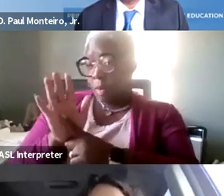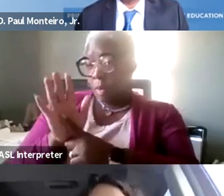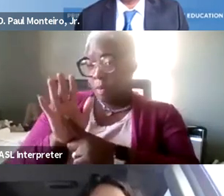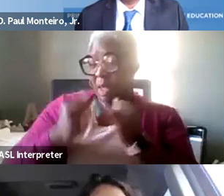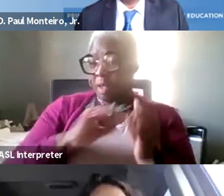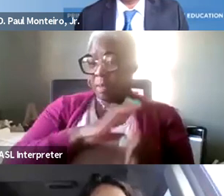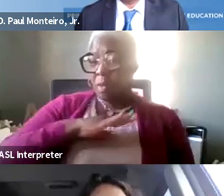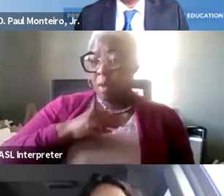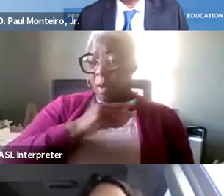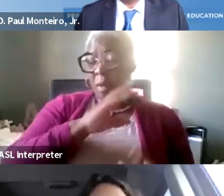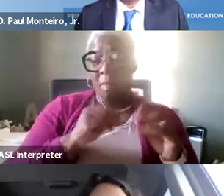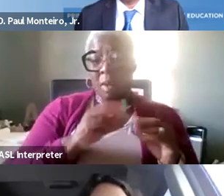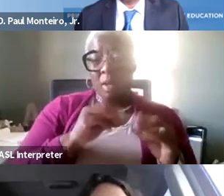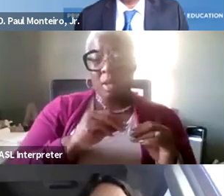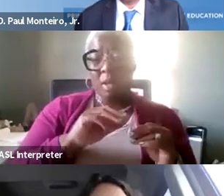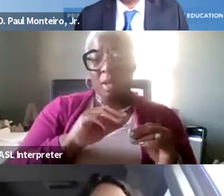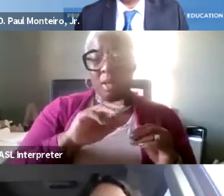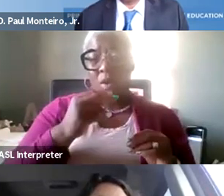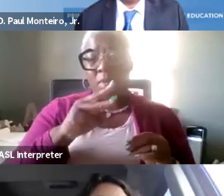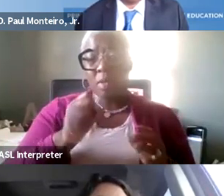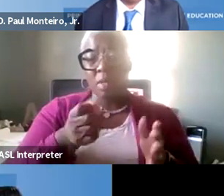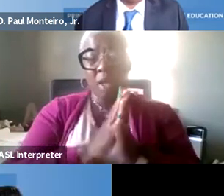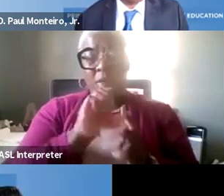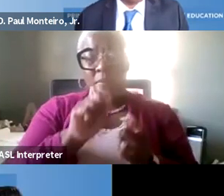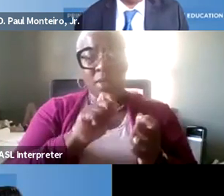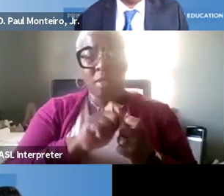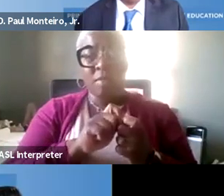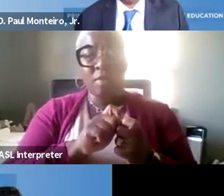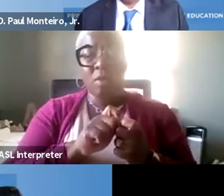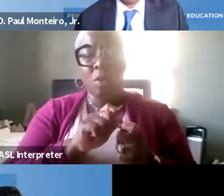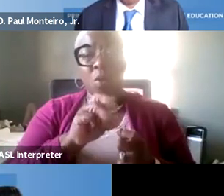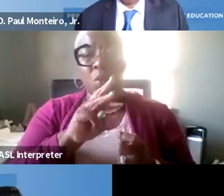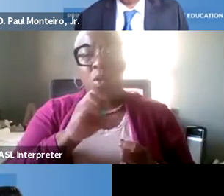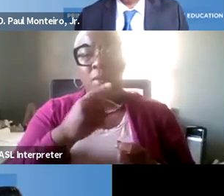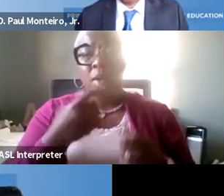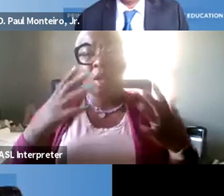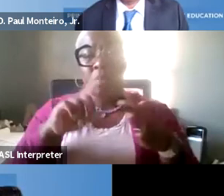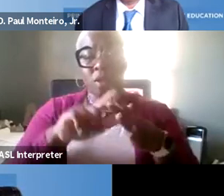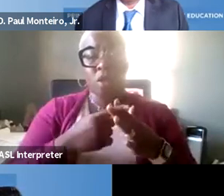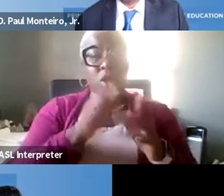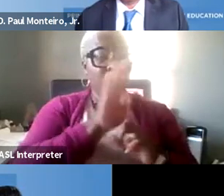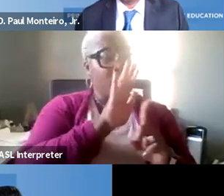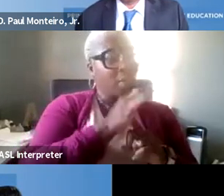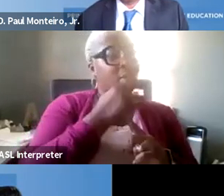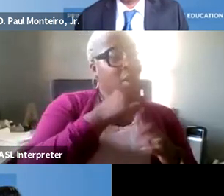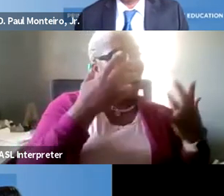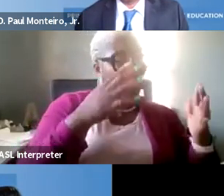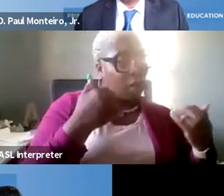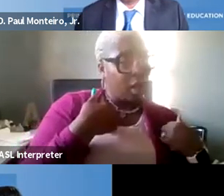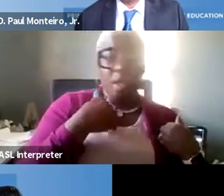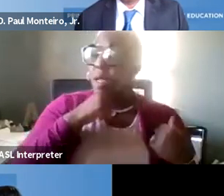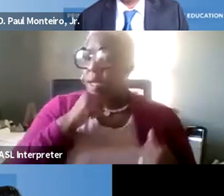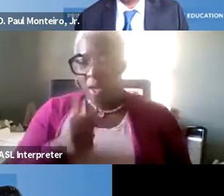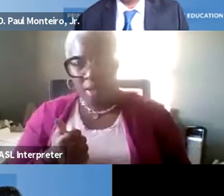board meeting, board member Thomas specifically asked if the construction of William Wirt has started, even though the public was told that it had